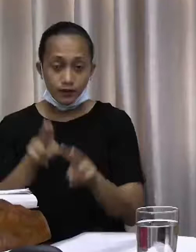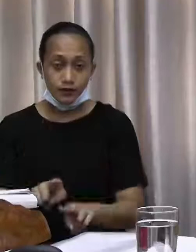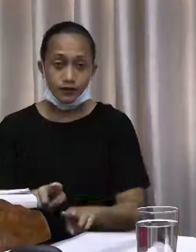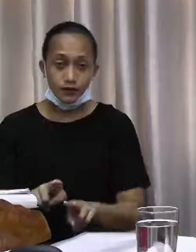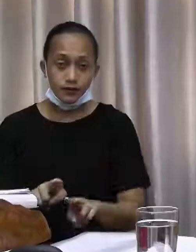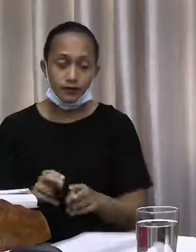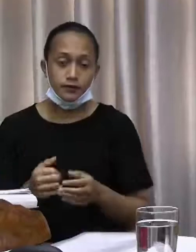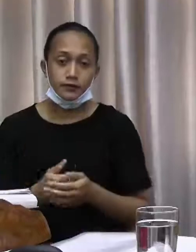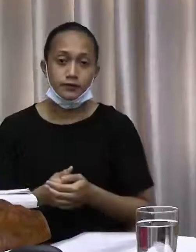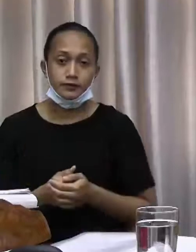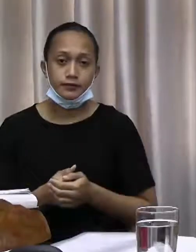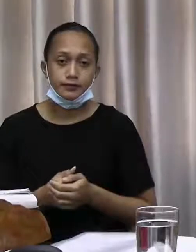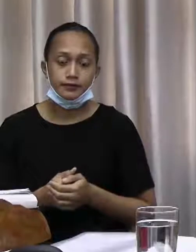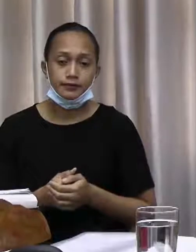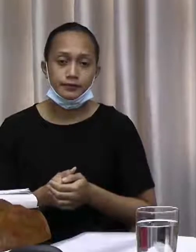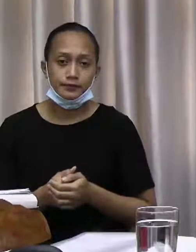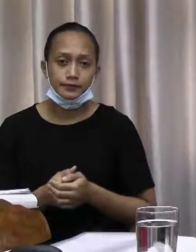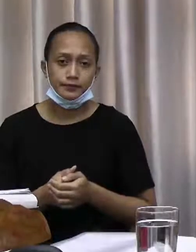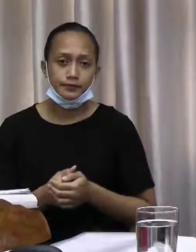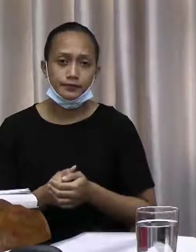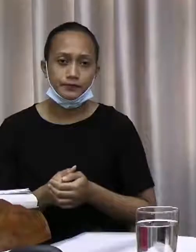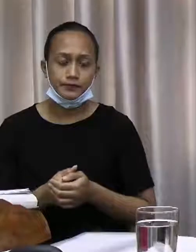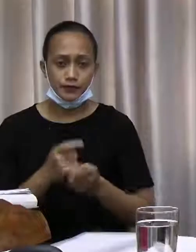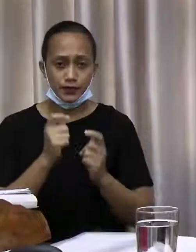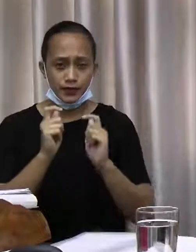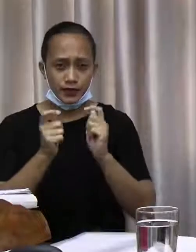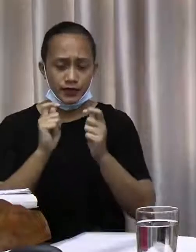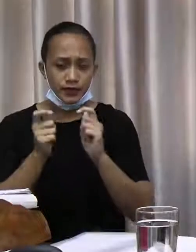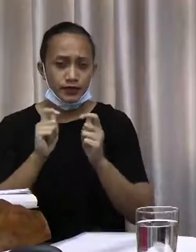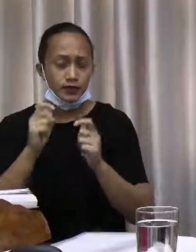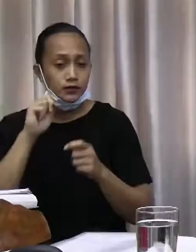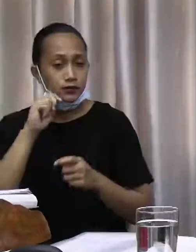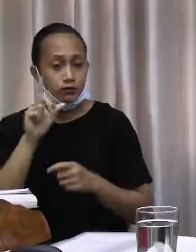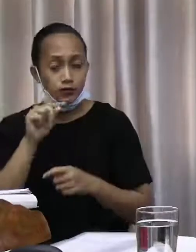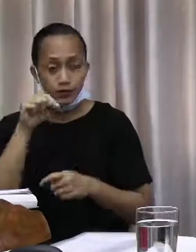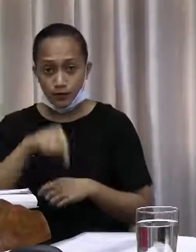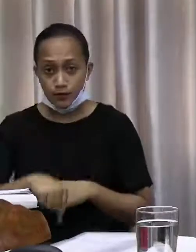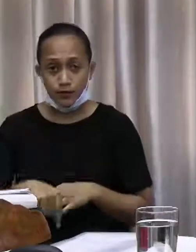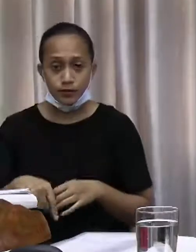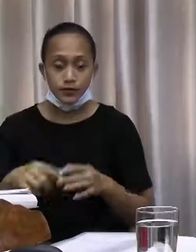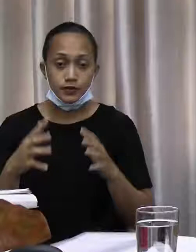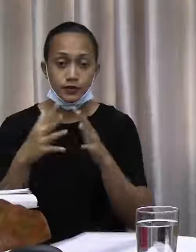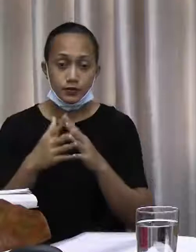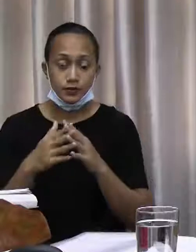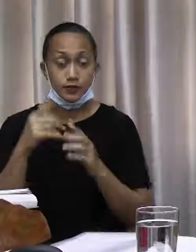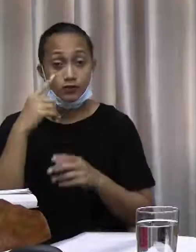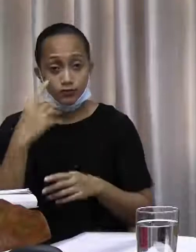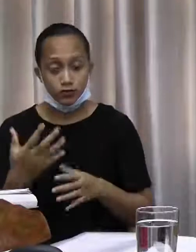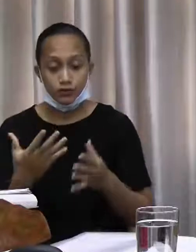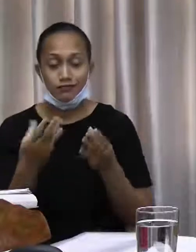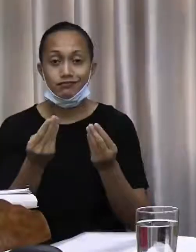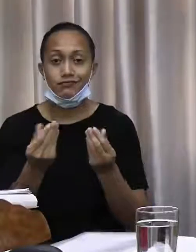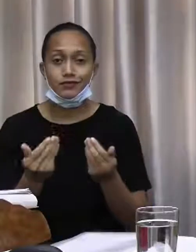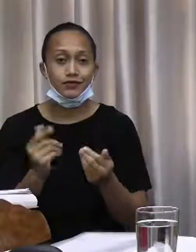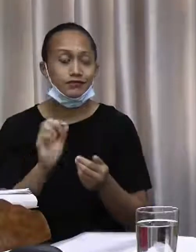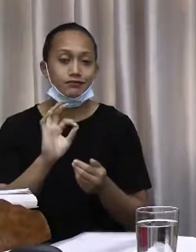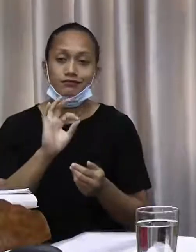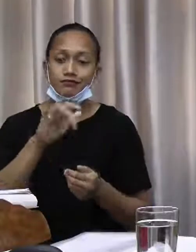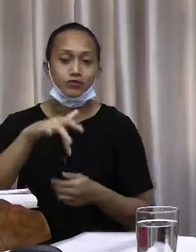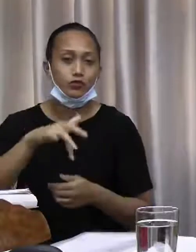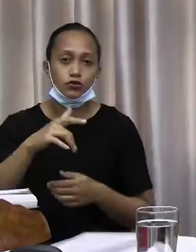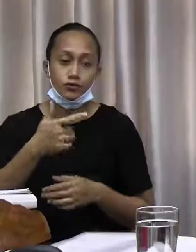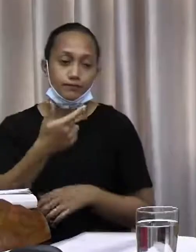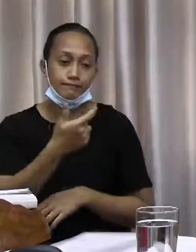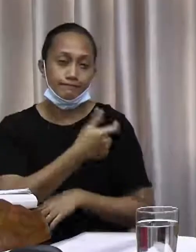Unfortunately, the tests conducted this week showed that some have not even started